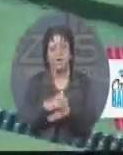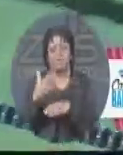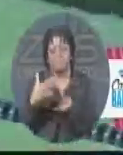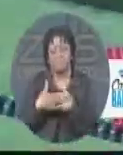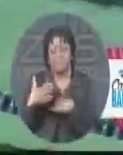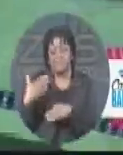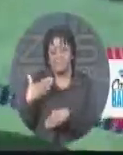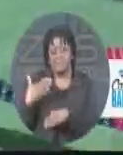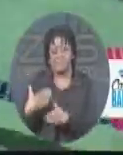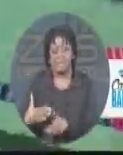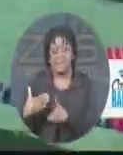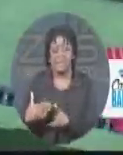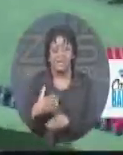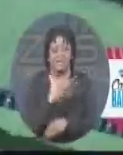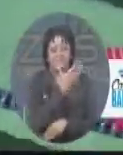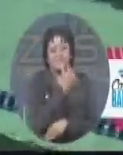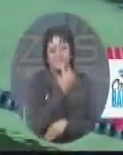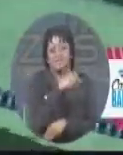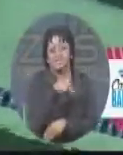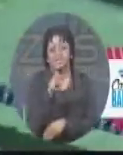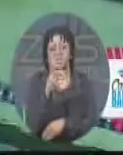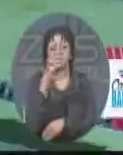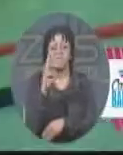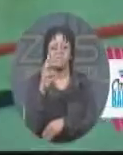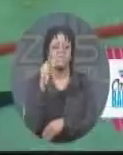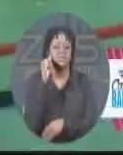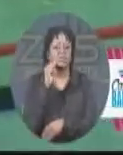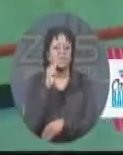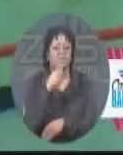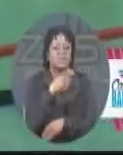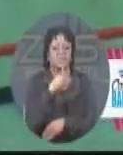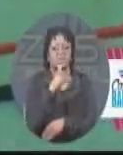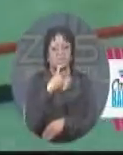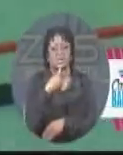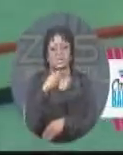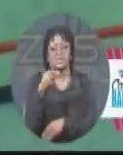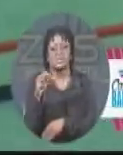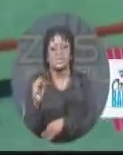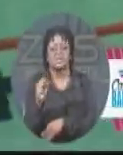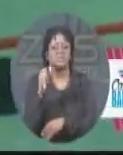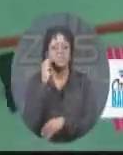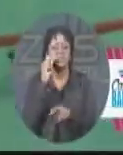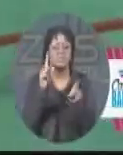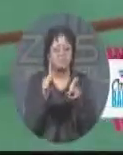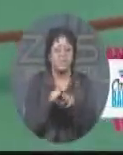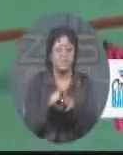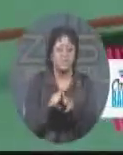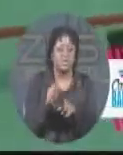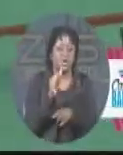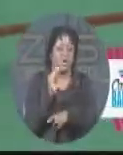The 15 to 17 girls, all about the Higgs sisters. Albury wins gold in